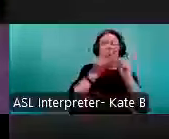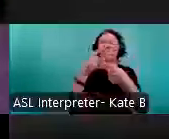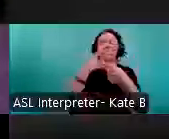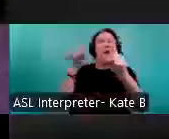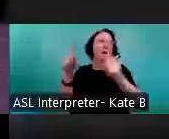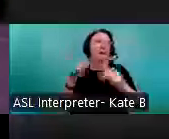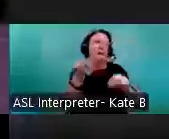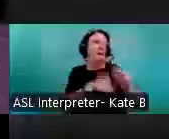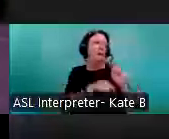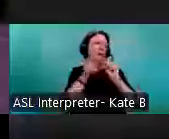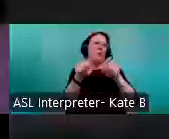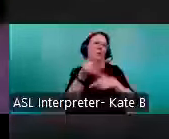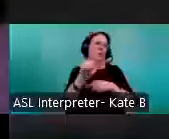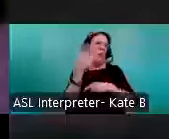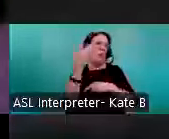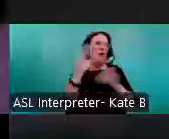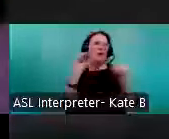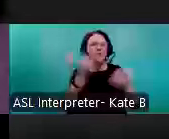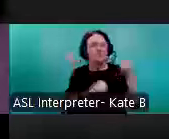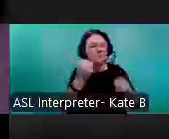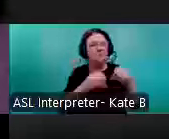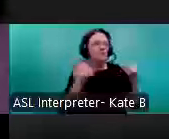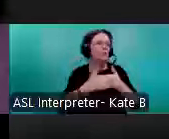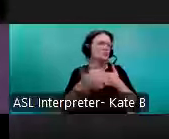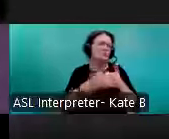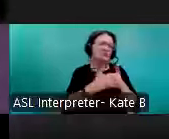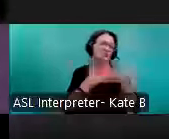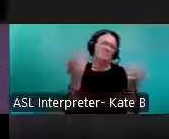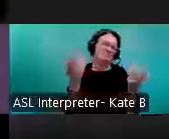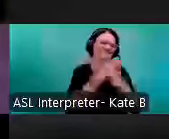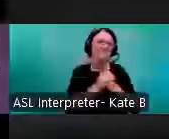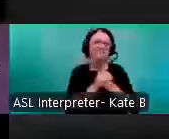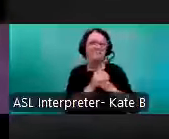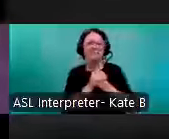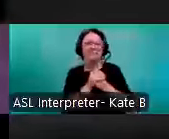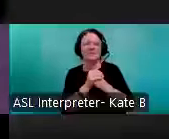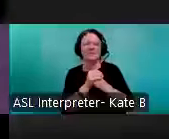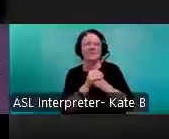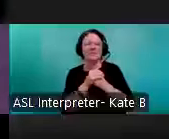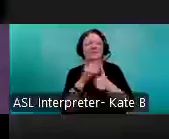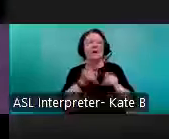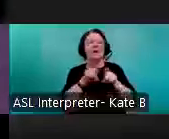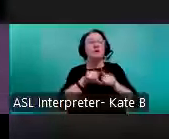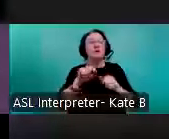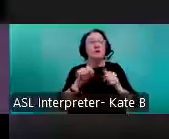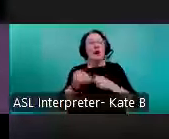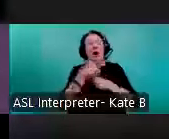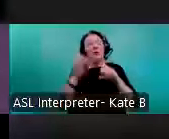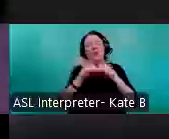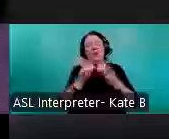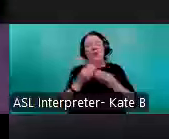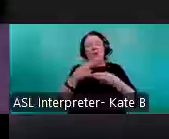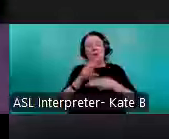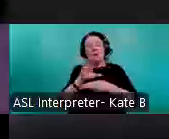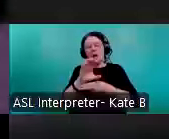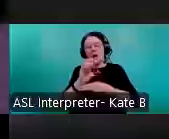somebody not being able to get to the polls because they don't have transportation. All Voting is Local and Common Cause are also organizations that you could check